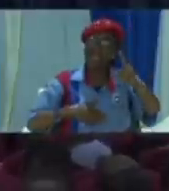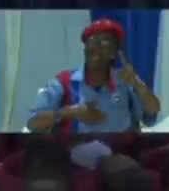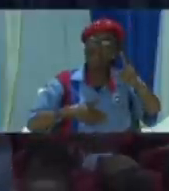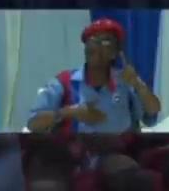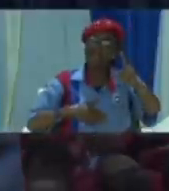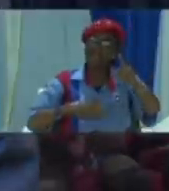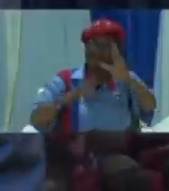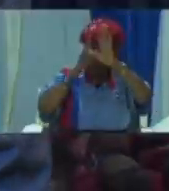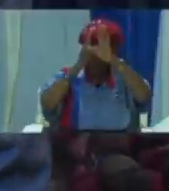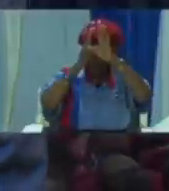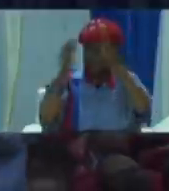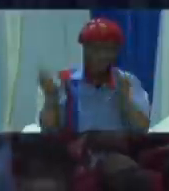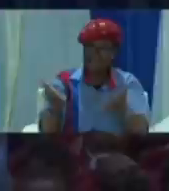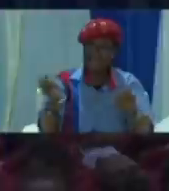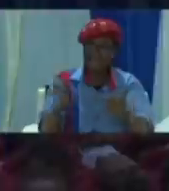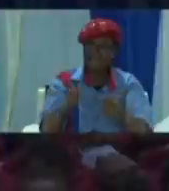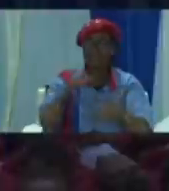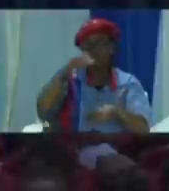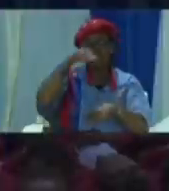alẹ́ yìí.